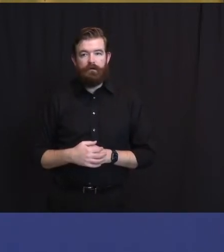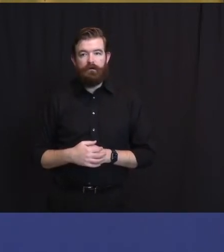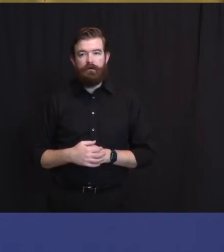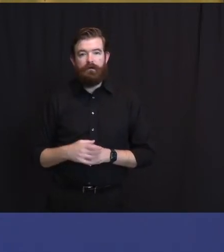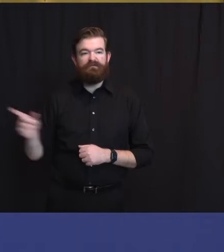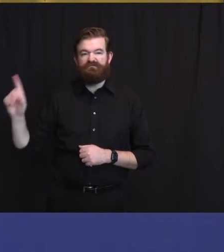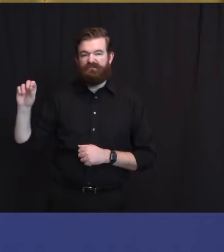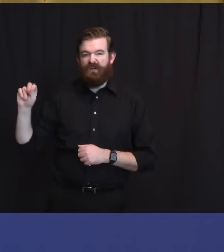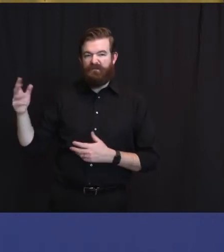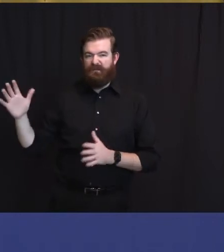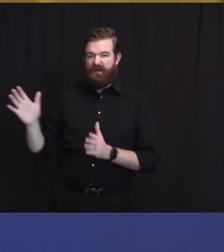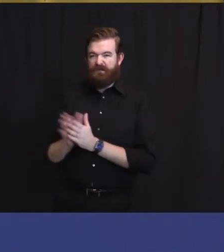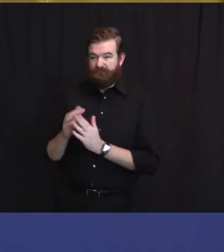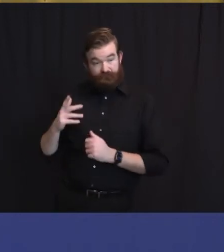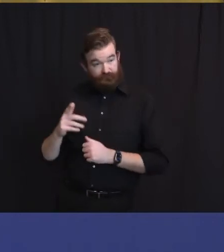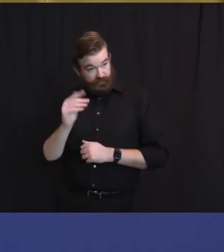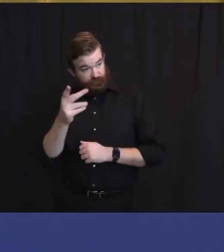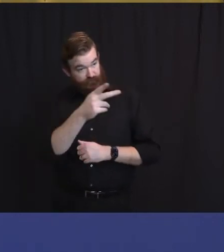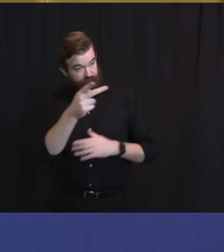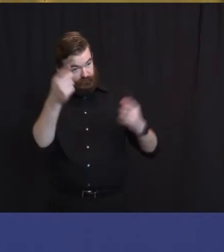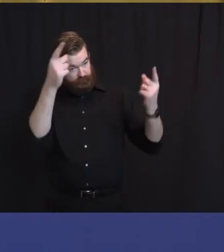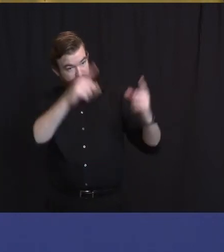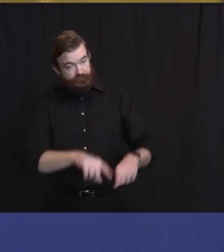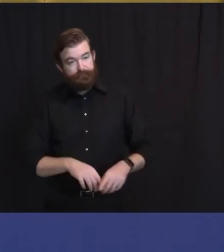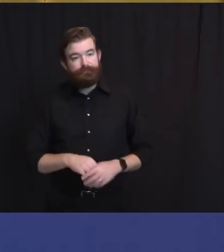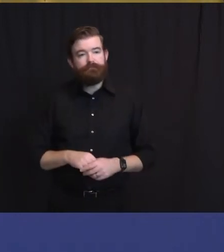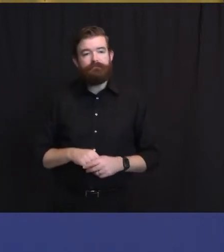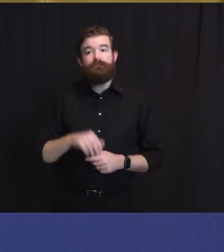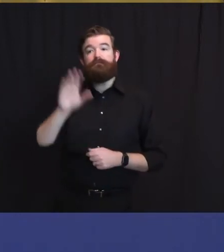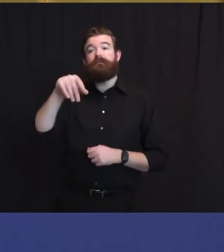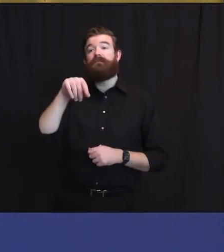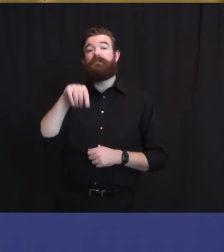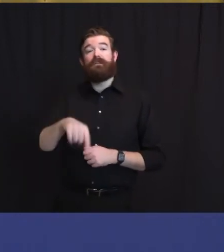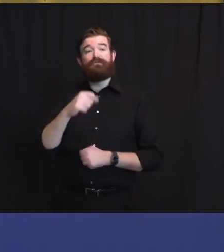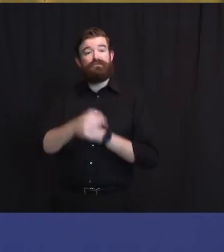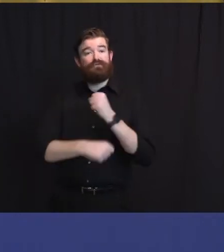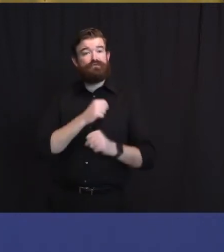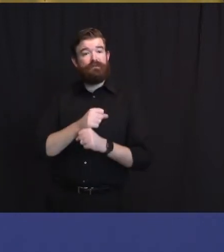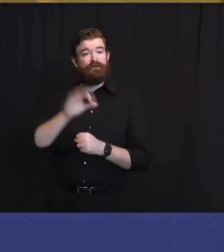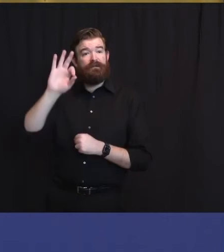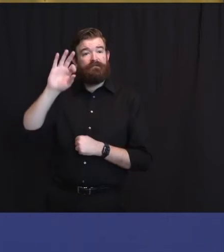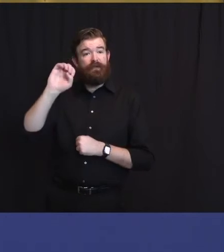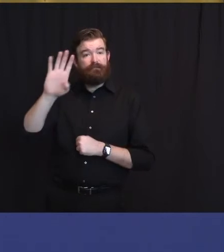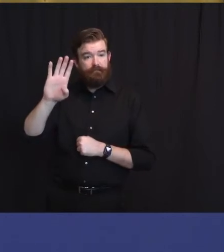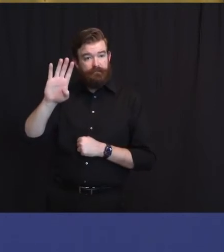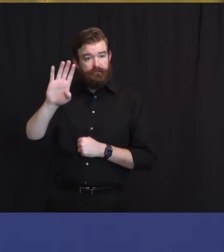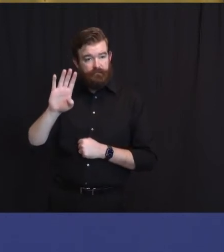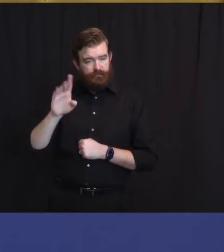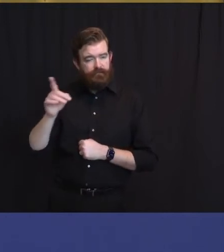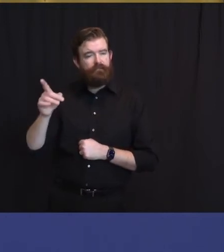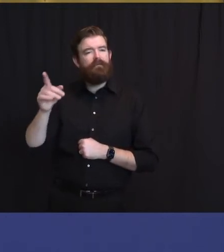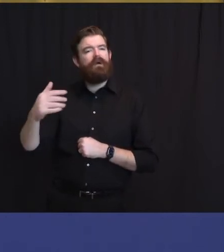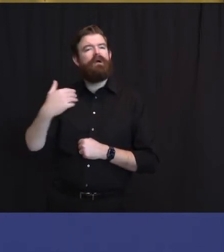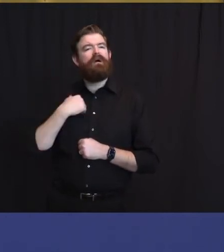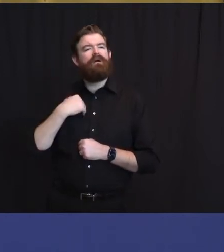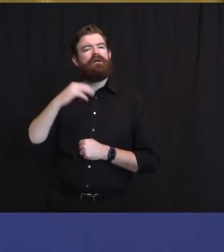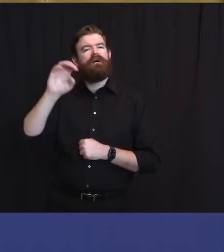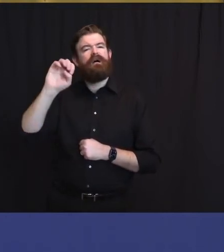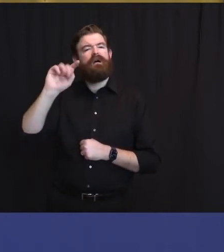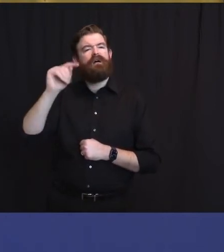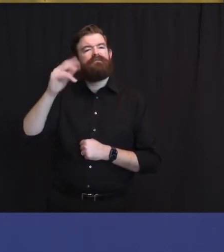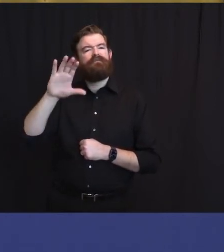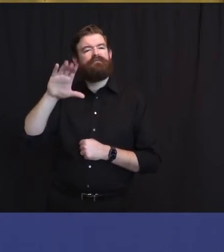Or? At the start of the year, I think in February, you introduced a package of ethics reforms that would remove the